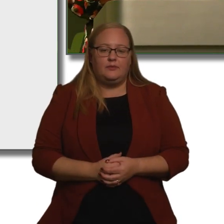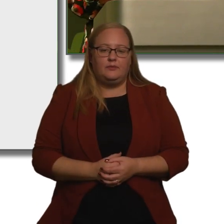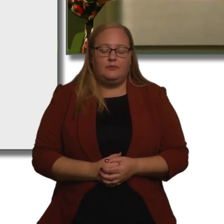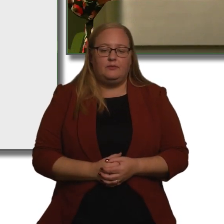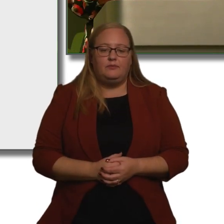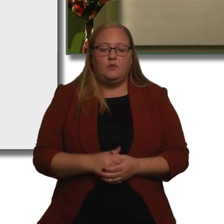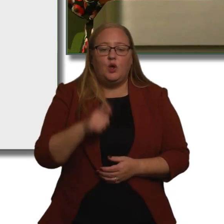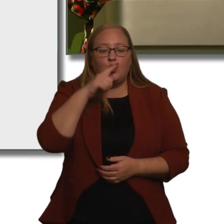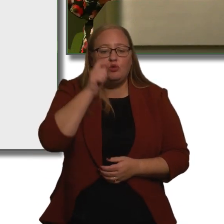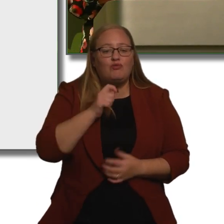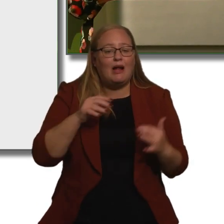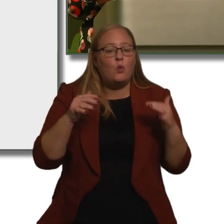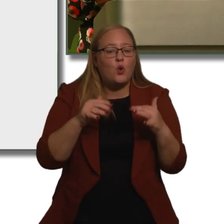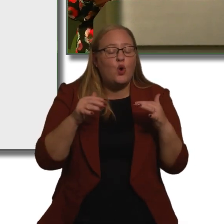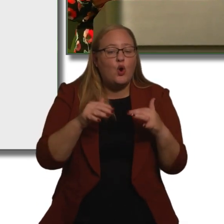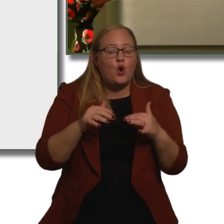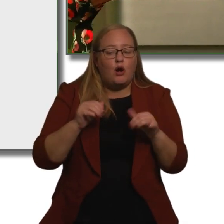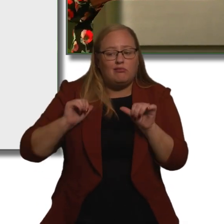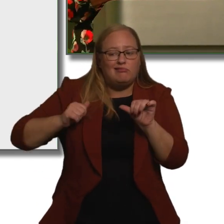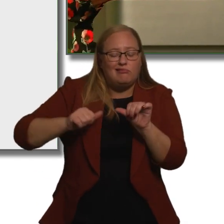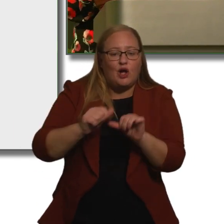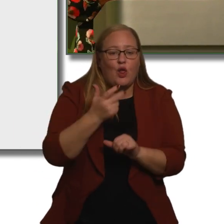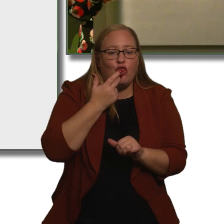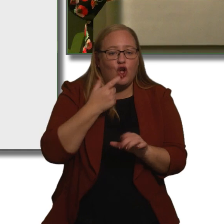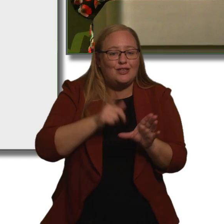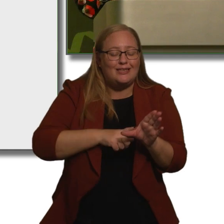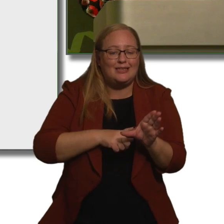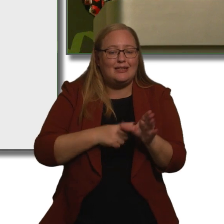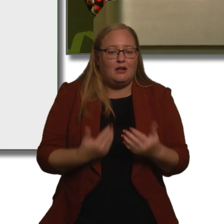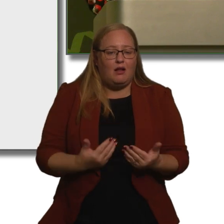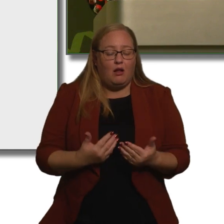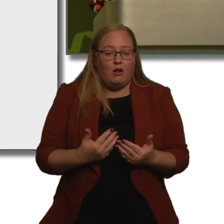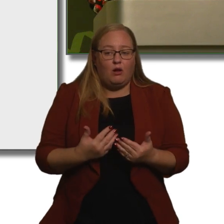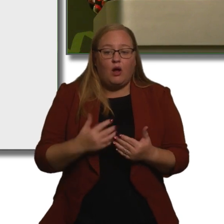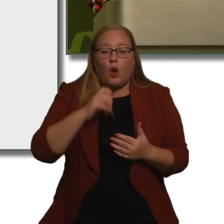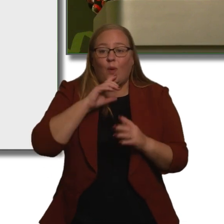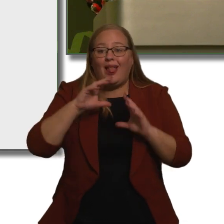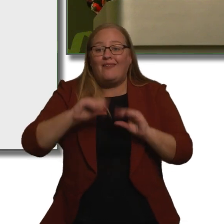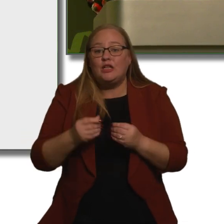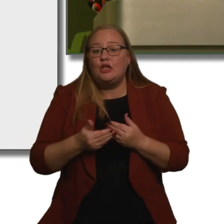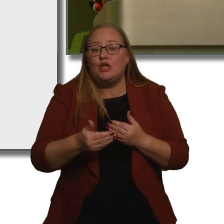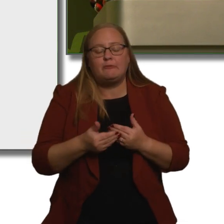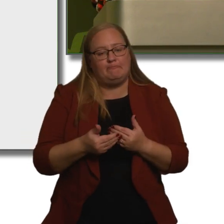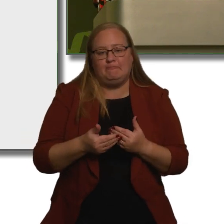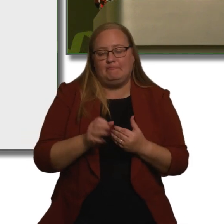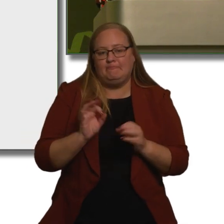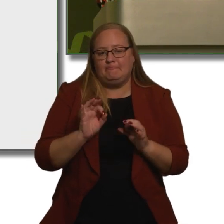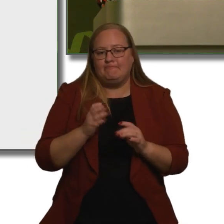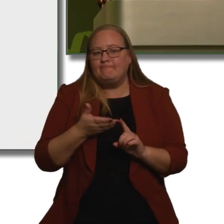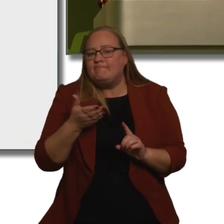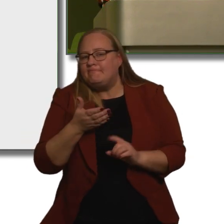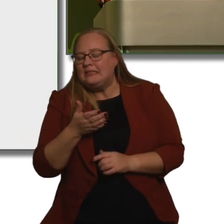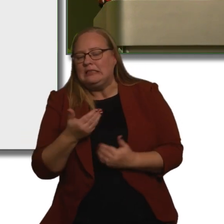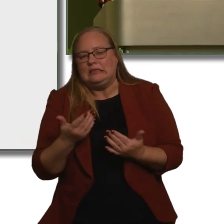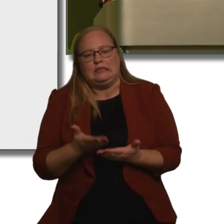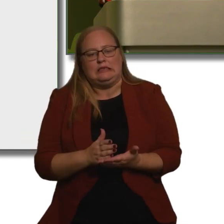in Ukraine is now well into its third year and shows no signs of abating. Conflict in Israel